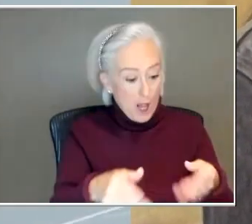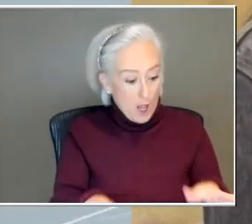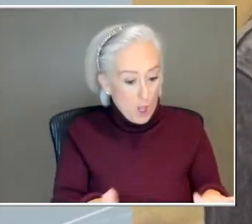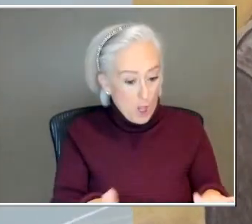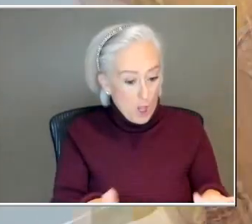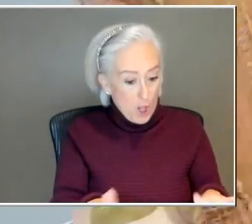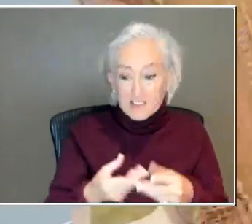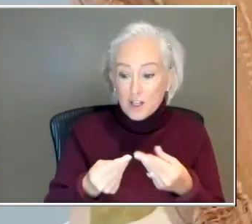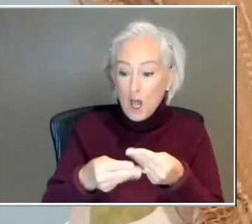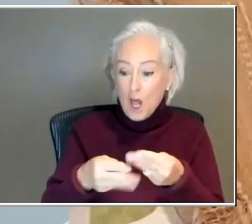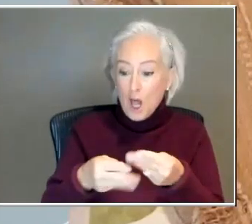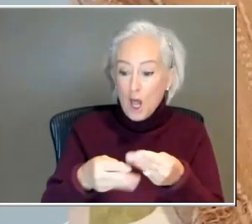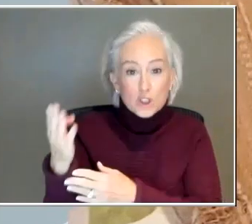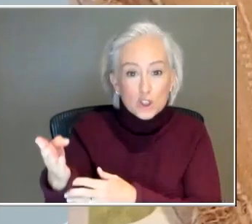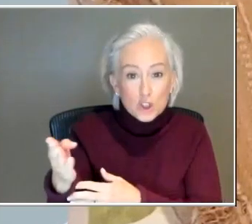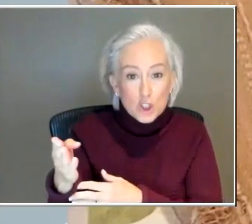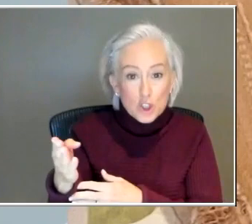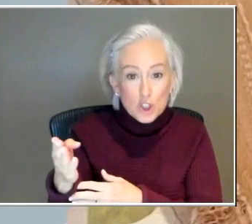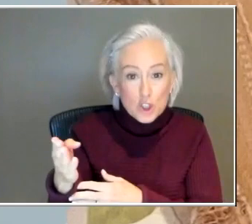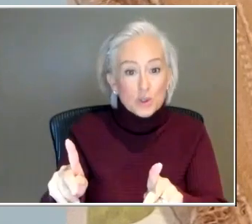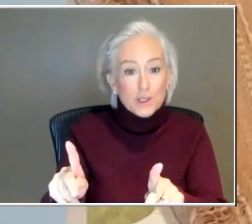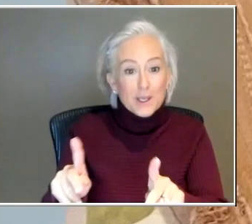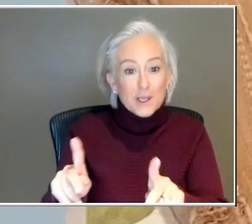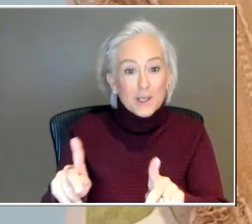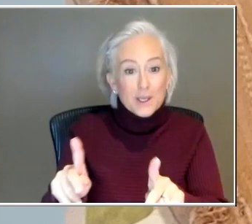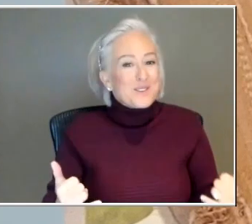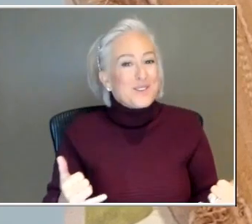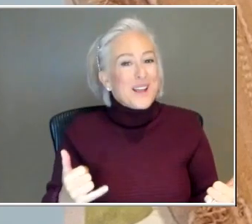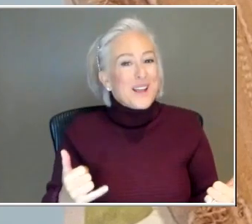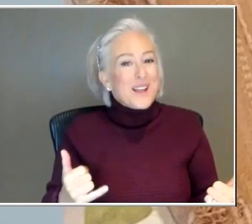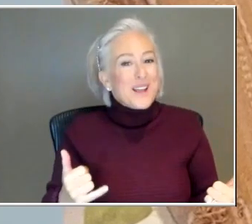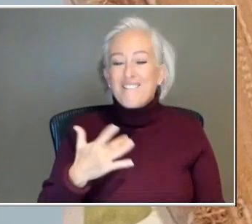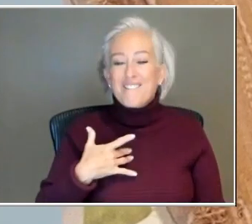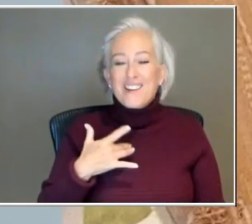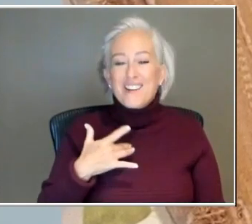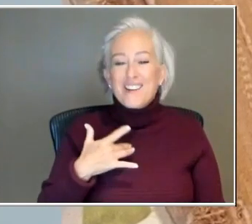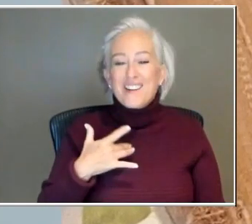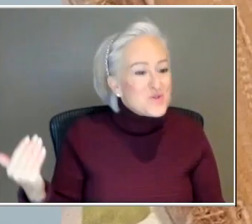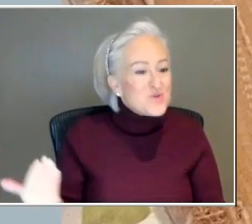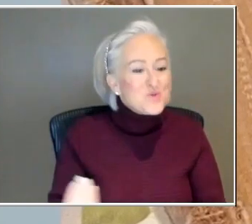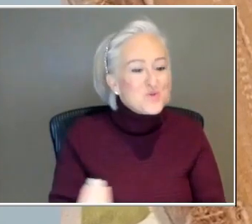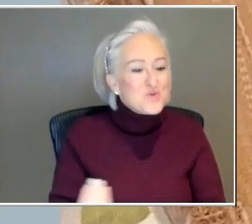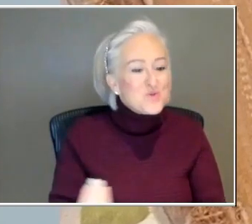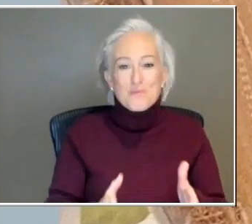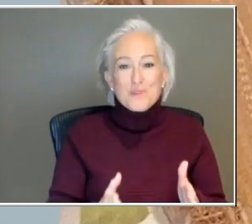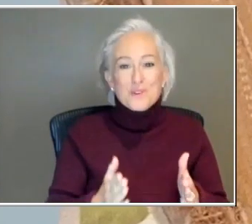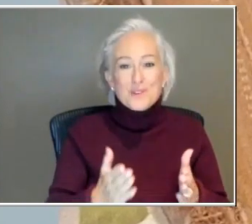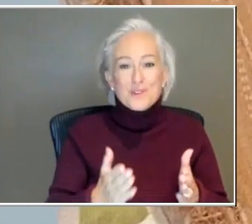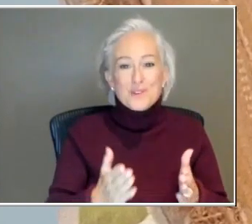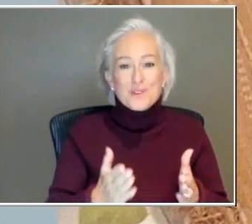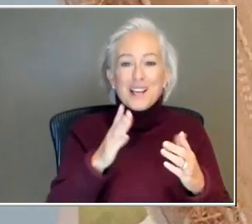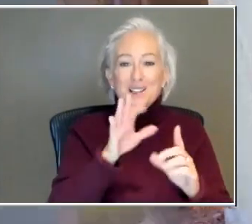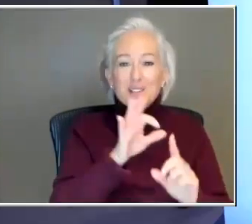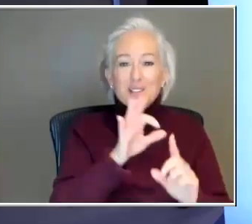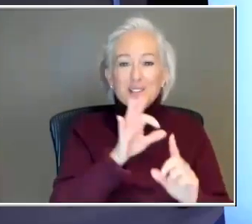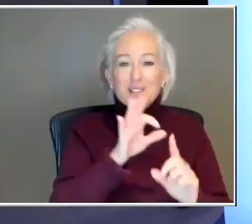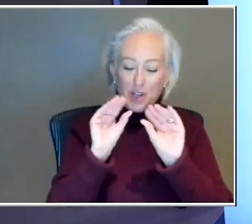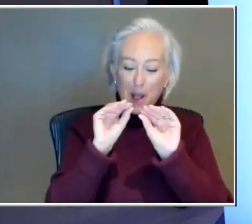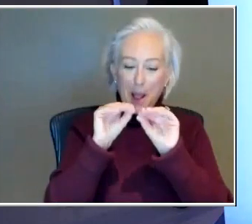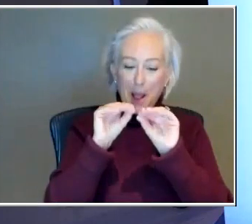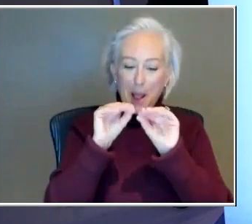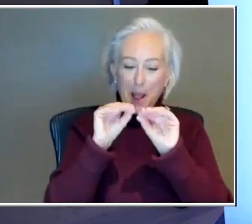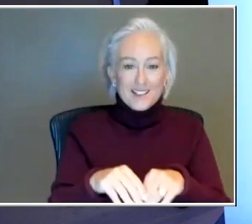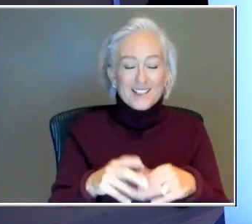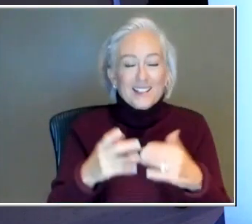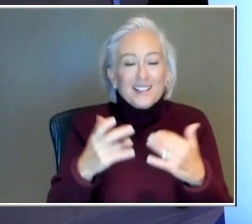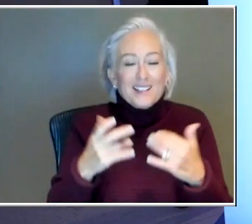opportunities. But today, she says she feels like a whole new person thanks to that special implant. Let's learn more from